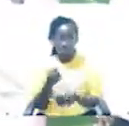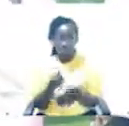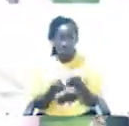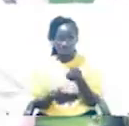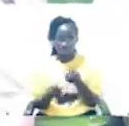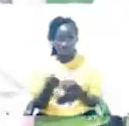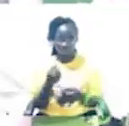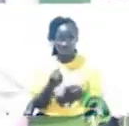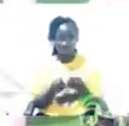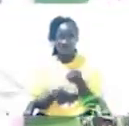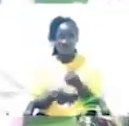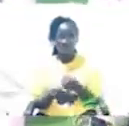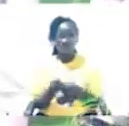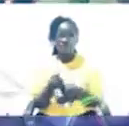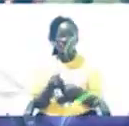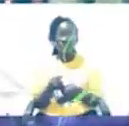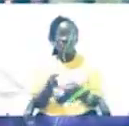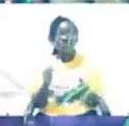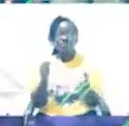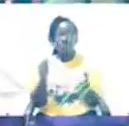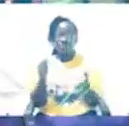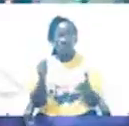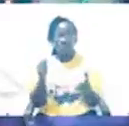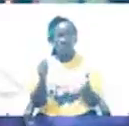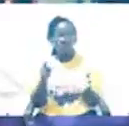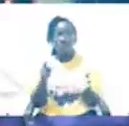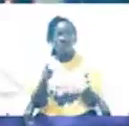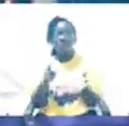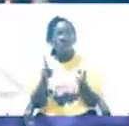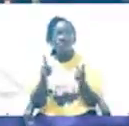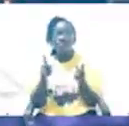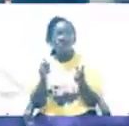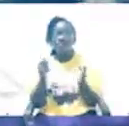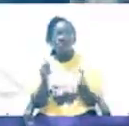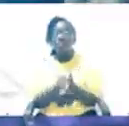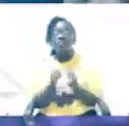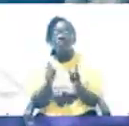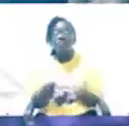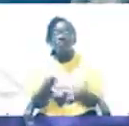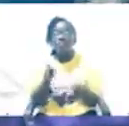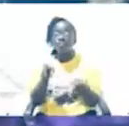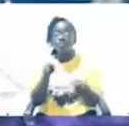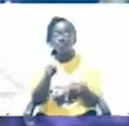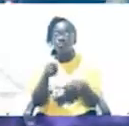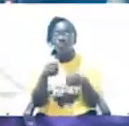Come quickly. The person you have held, bring him to me quickly.